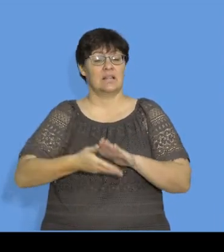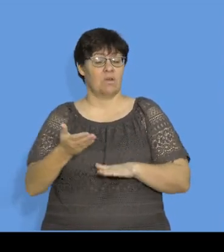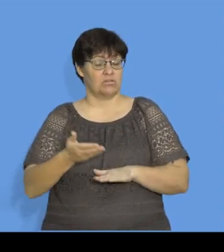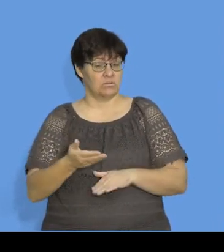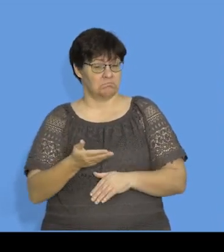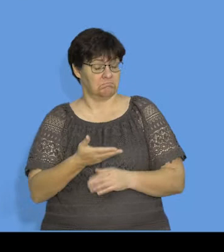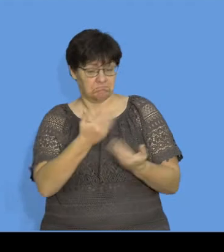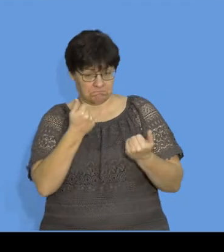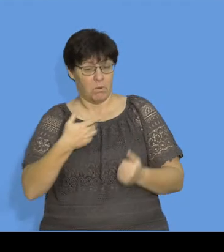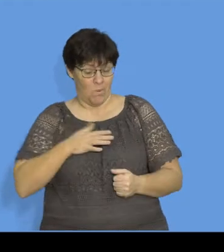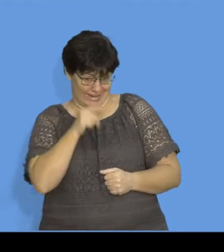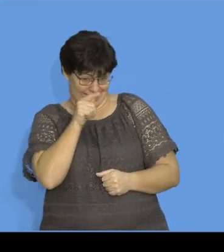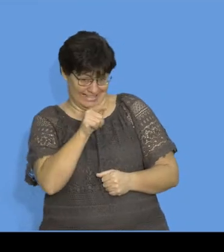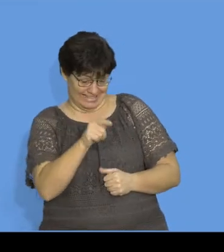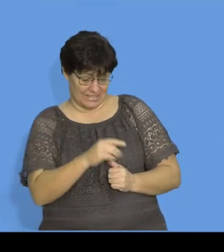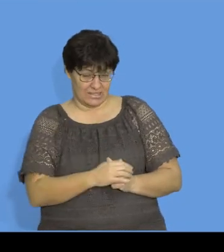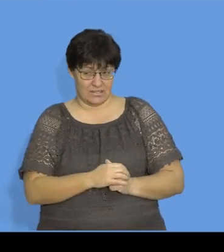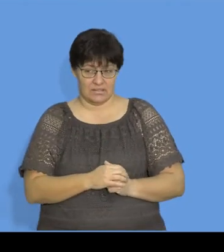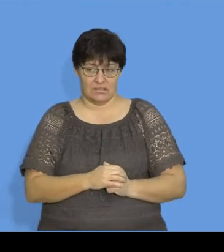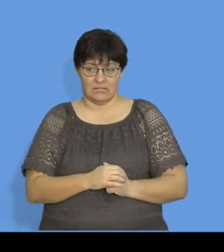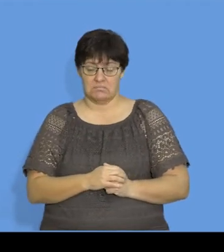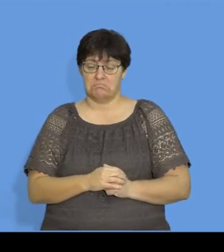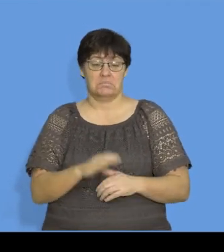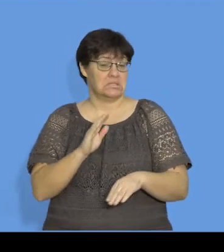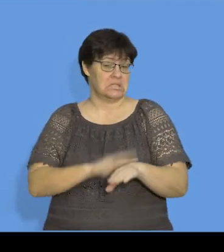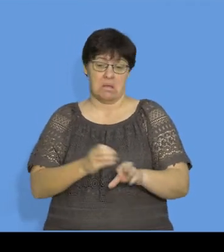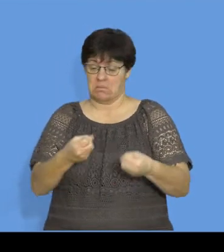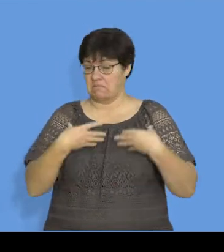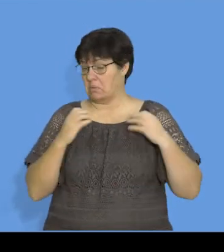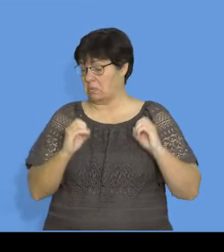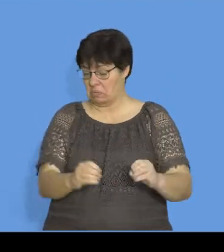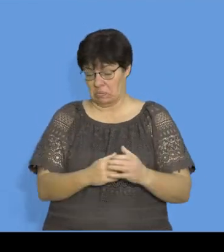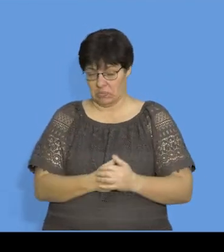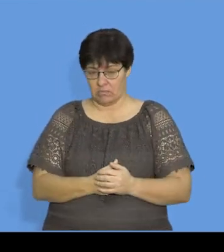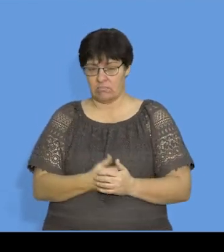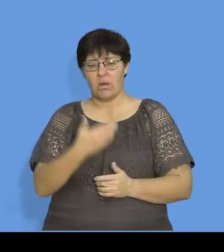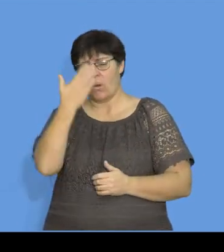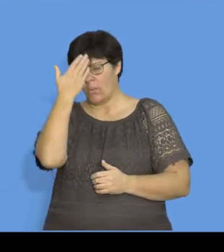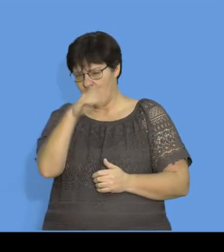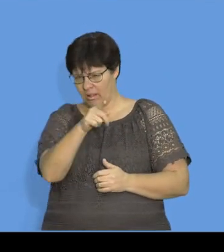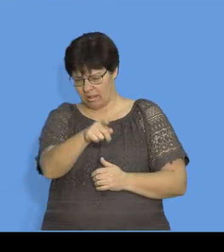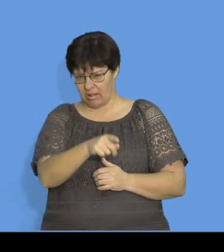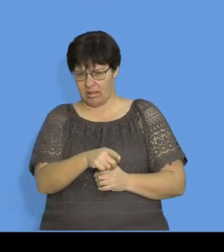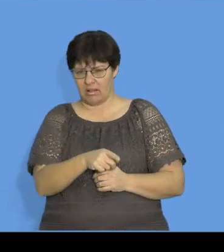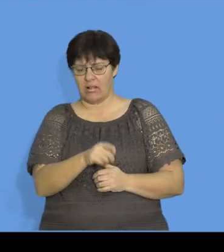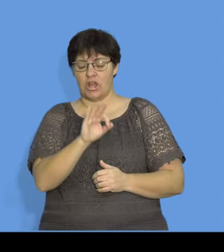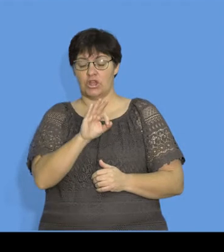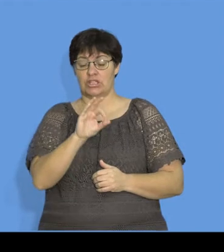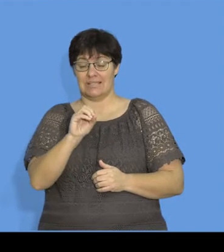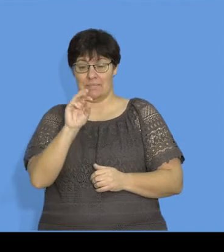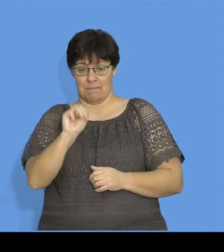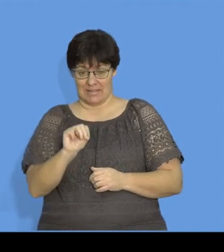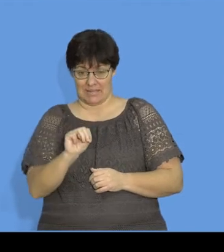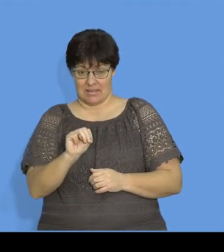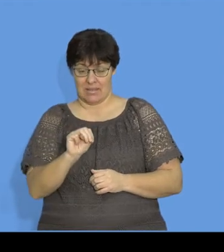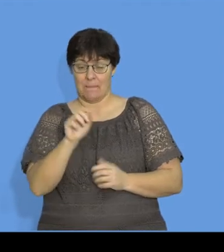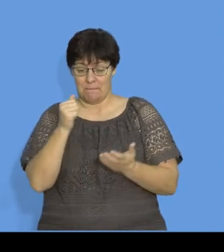Acceleration is what I'm looking for. They didn't give me time, and I know it's going to do it in 30